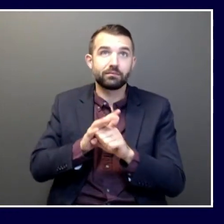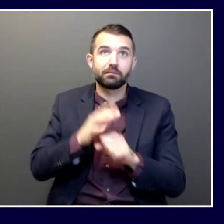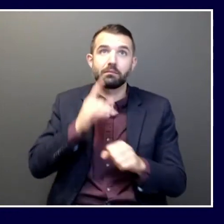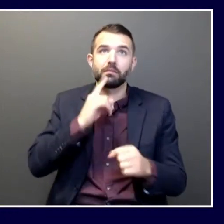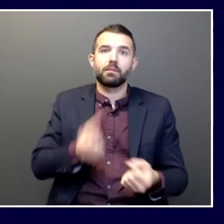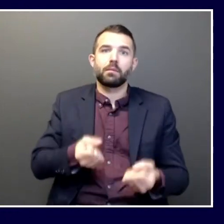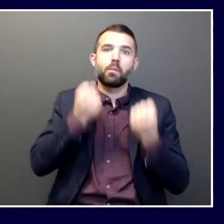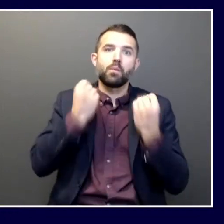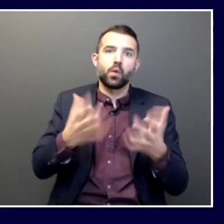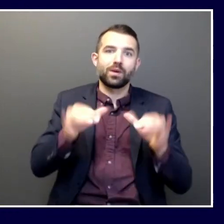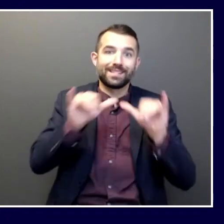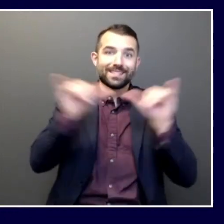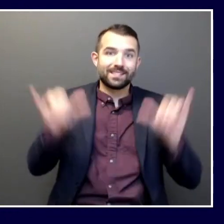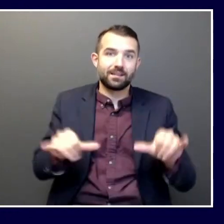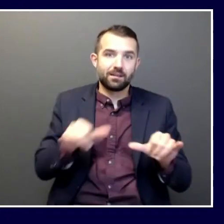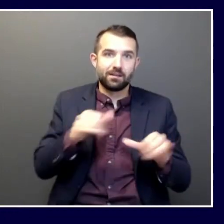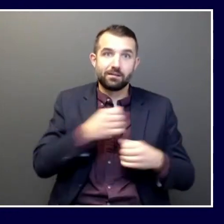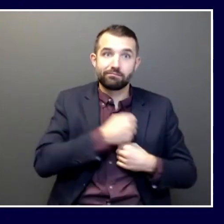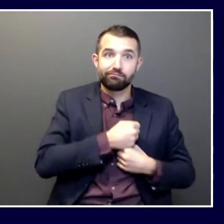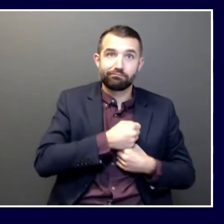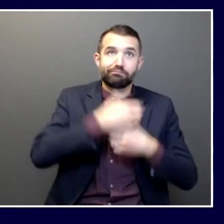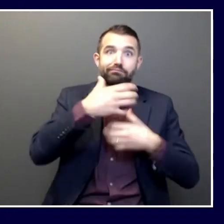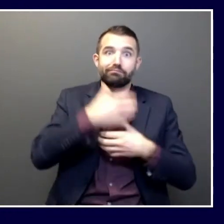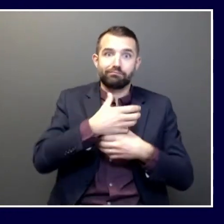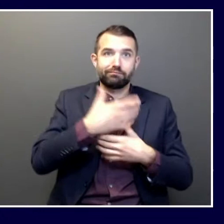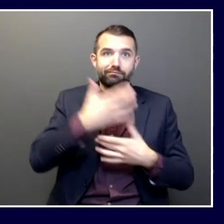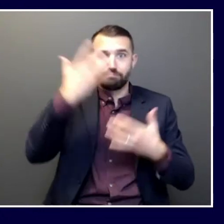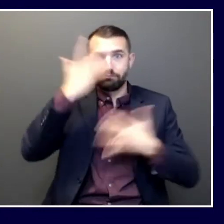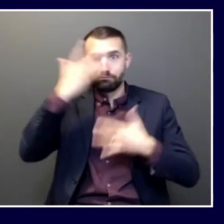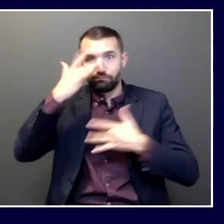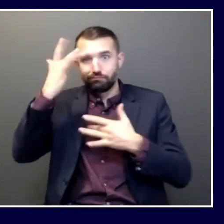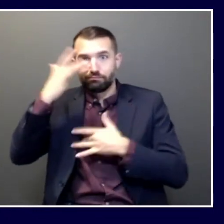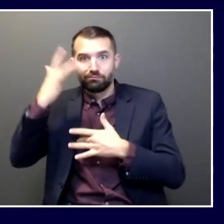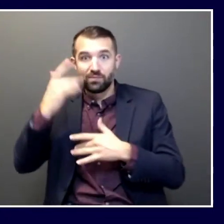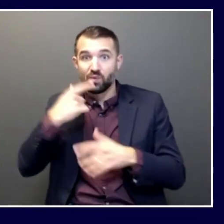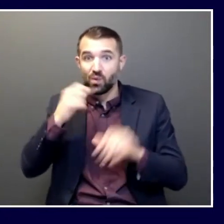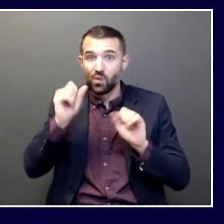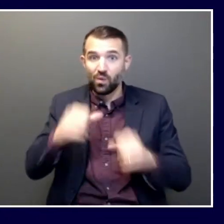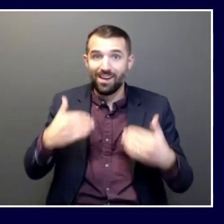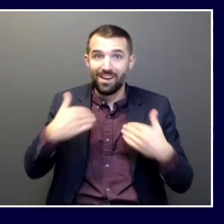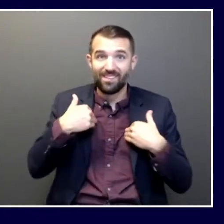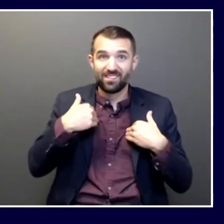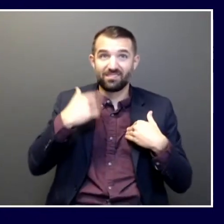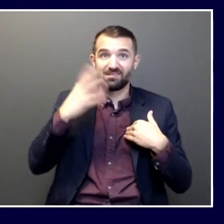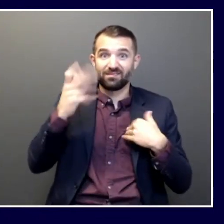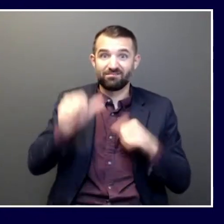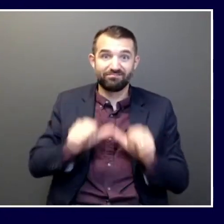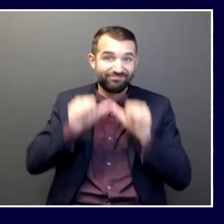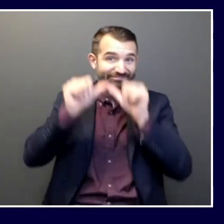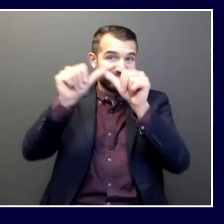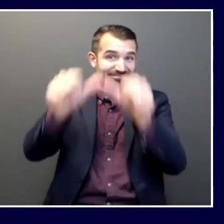It also reduces their risk of suffering from long COVID, which can also affect children.